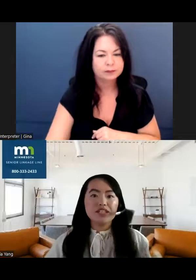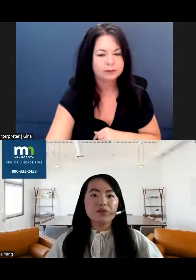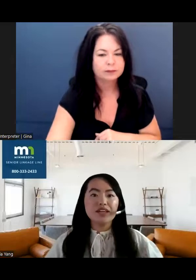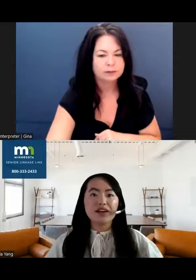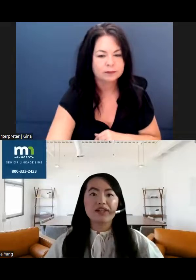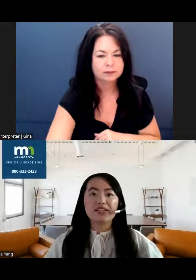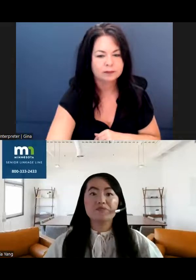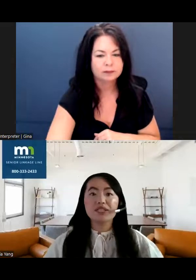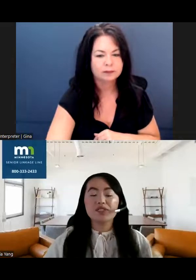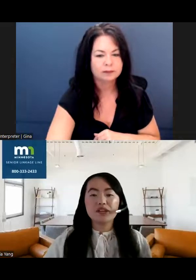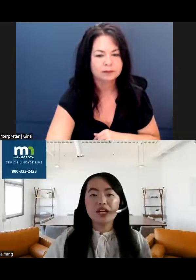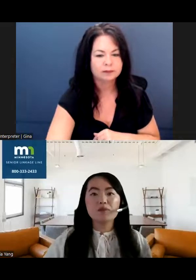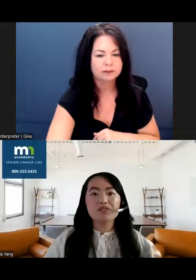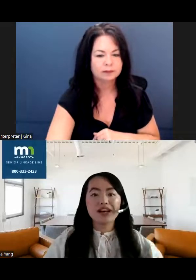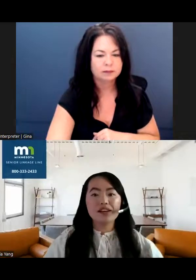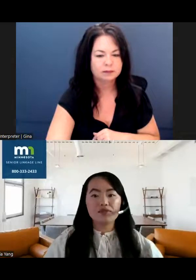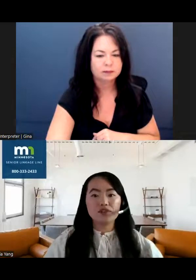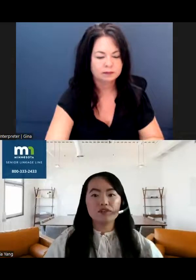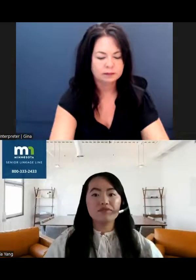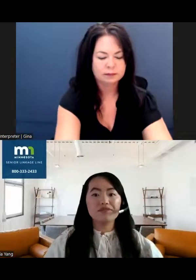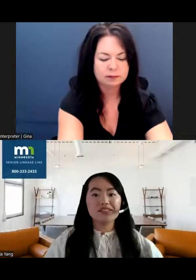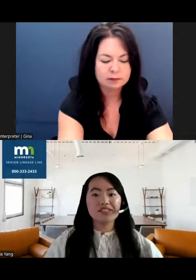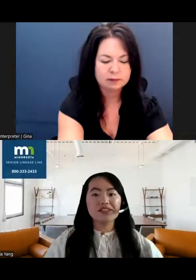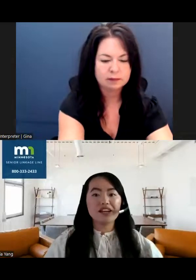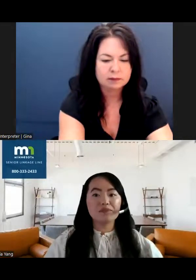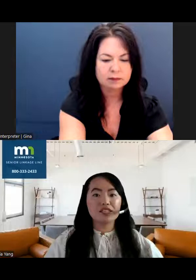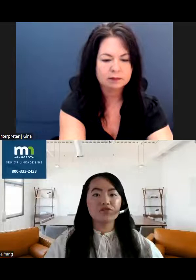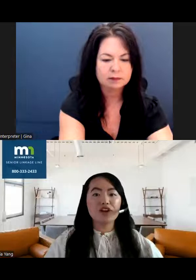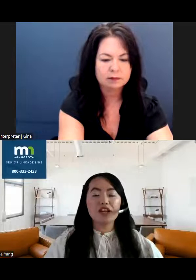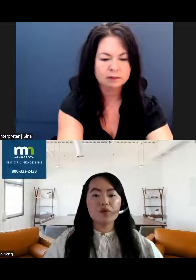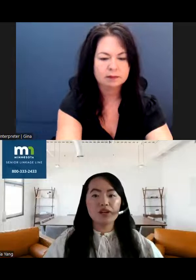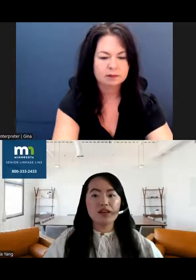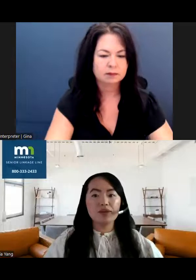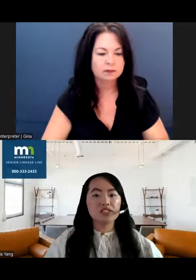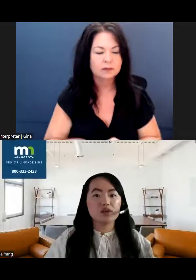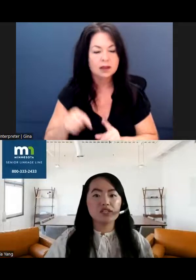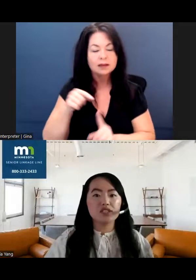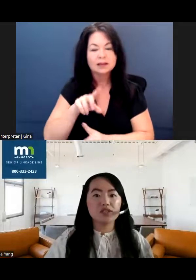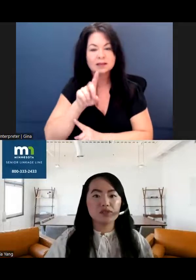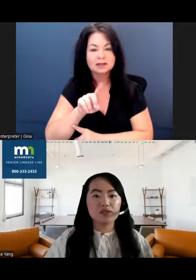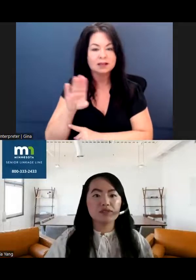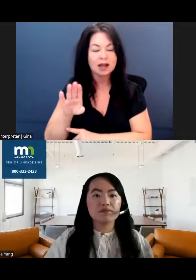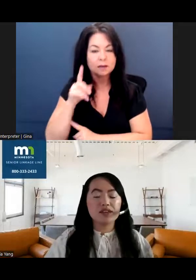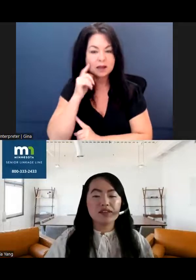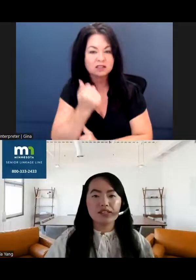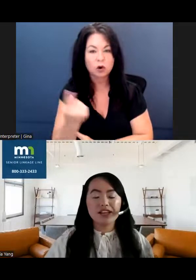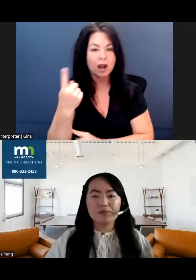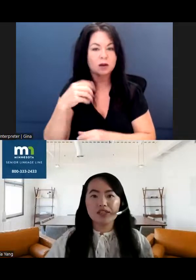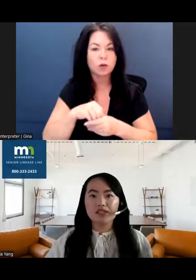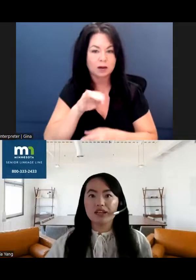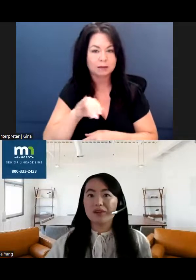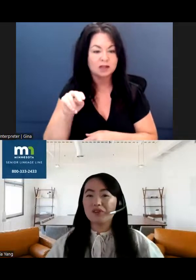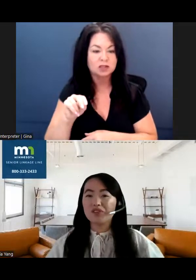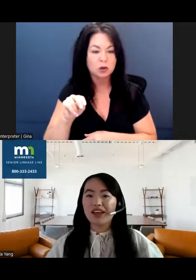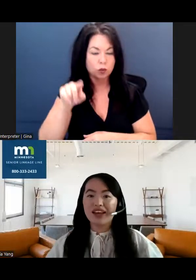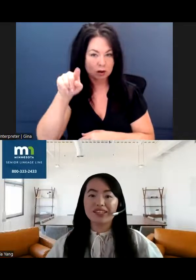So the next one here is minnesotahelp.info. This is our database for anyone in Minnesota to use. This